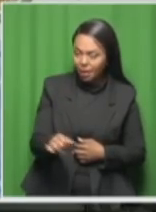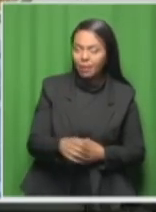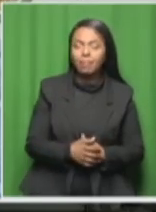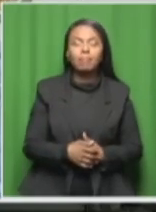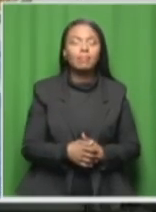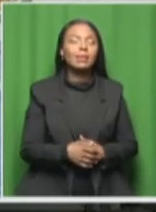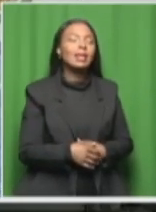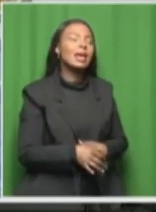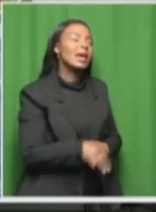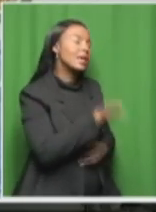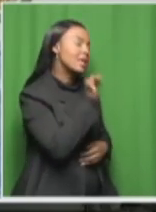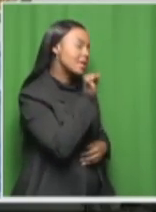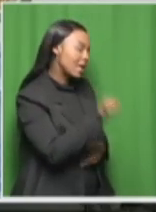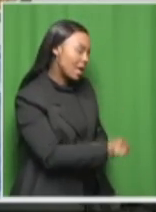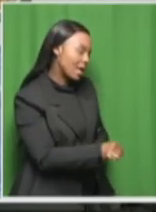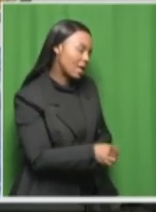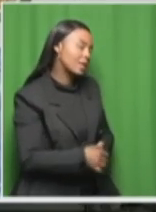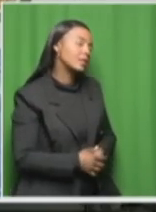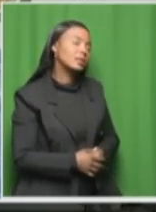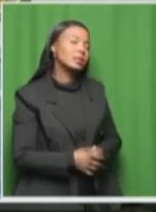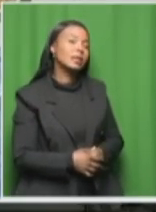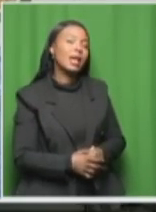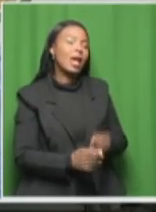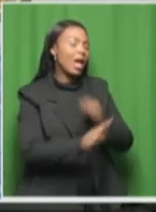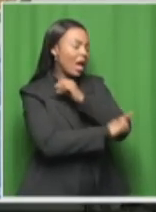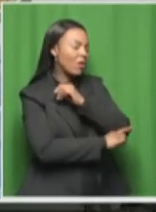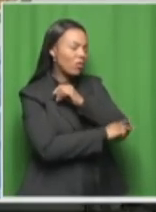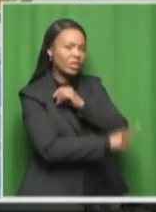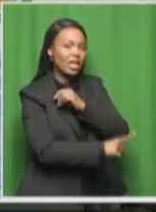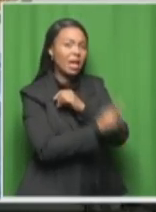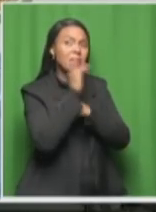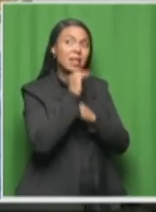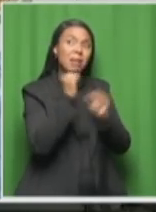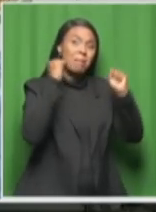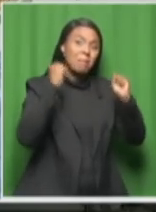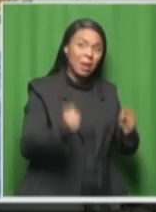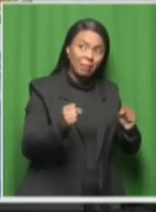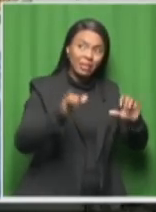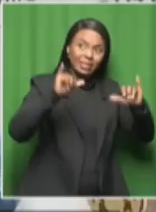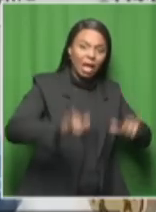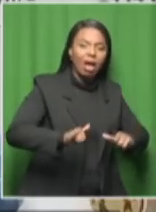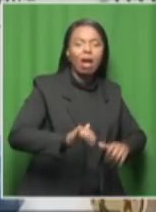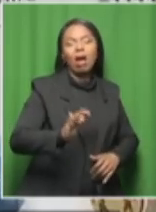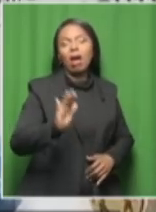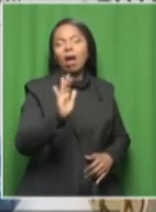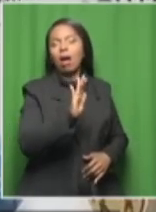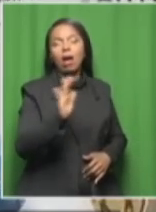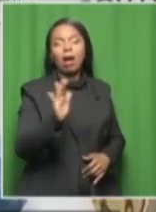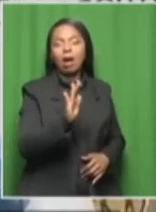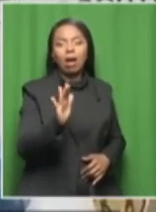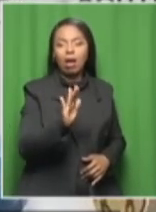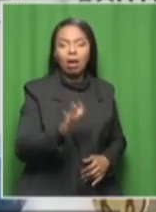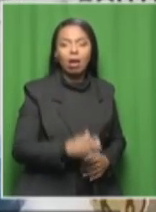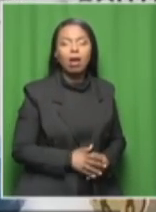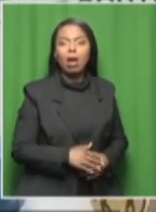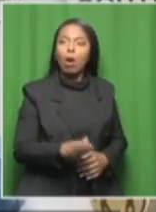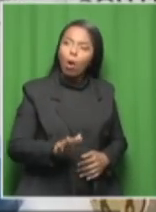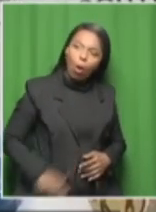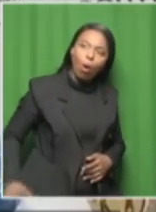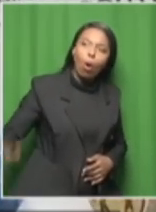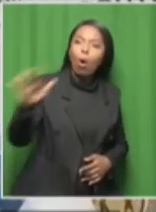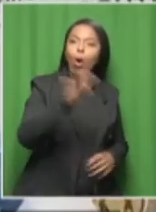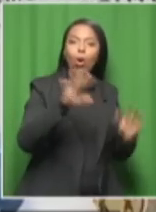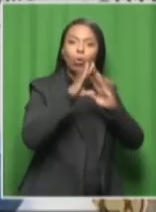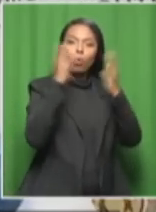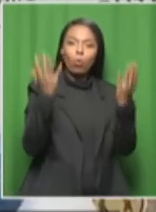Well, indeed, refugee has never meant to be permanent, Sakina. And all over the world, it's never meant